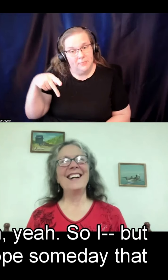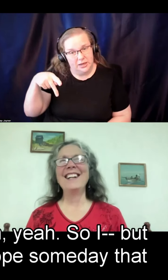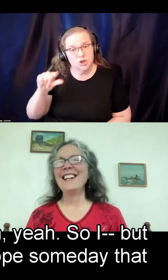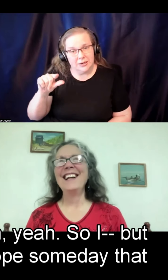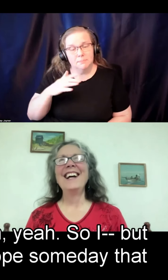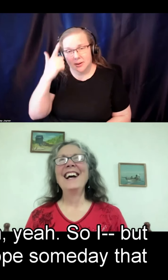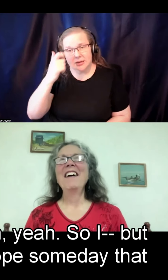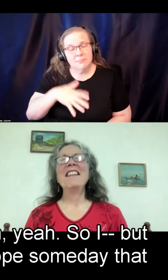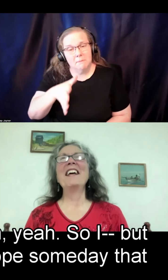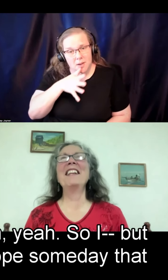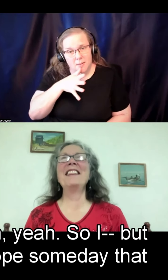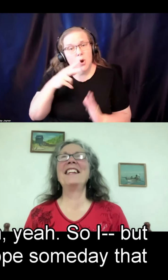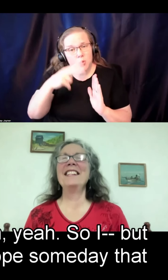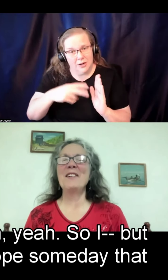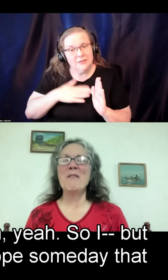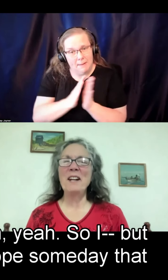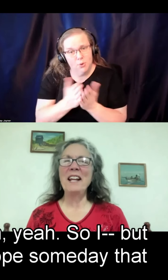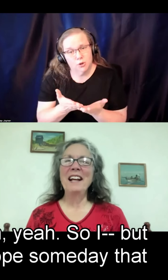Anyway, yeah.